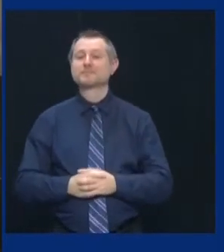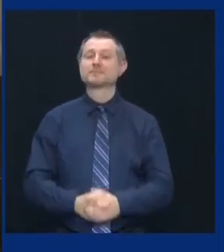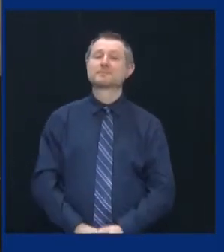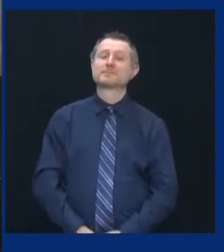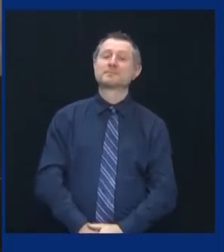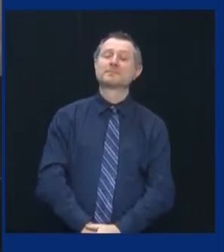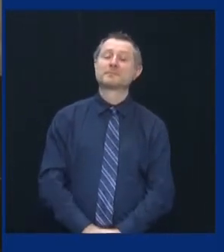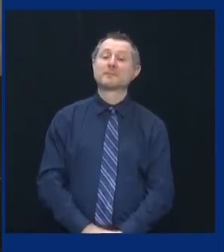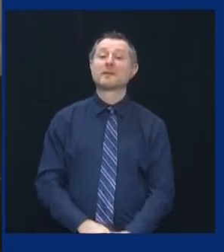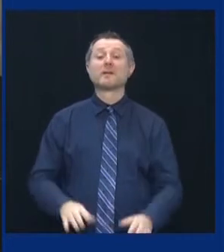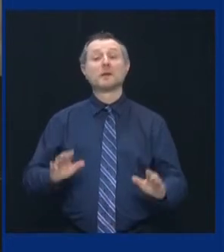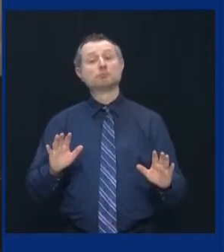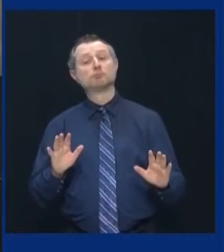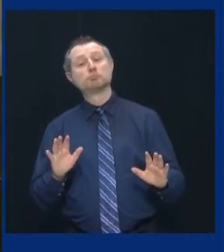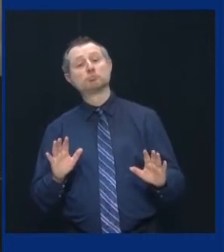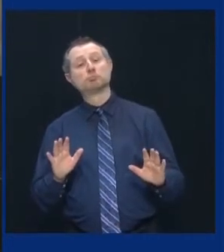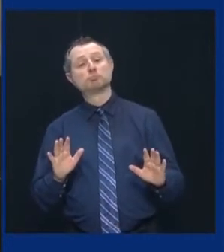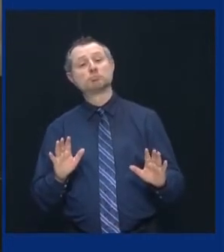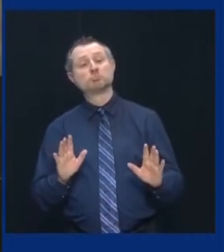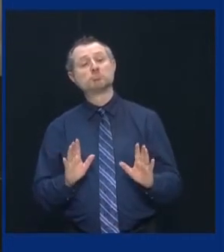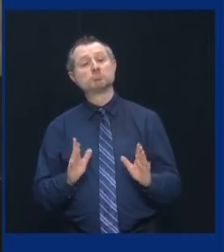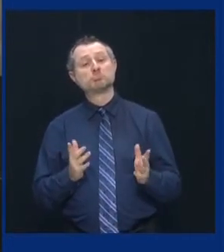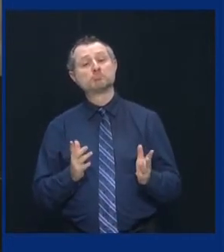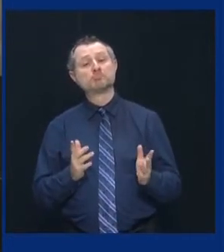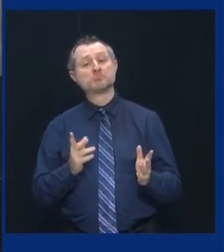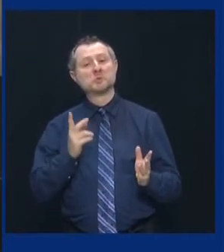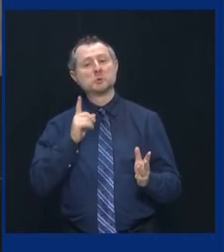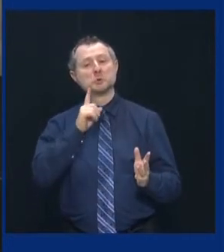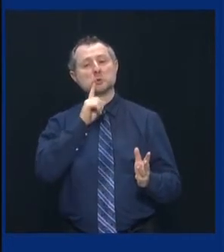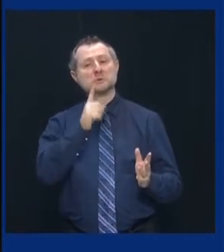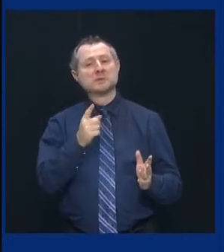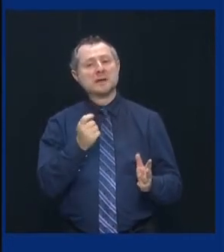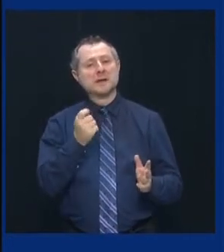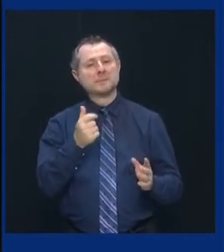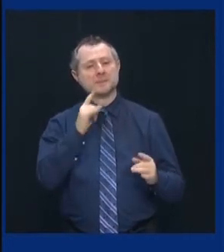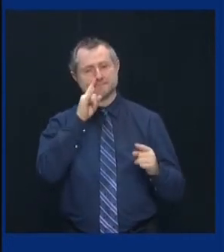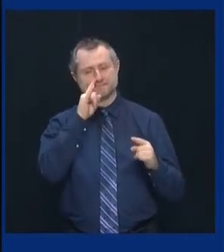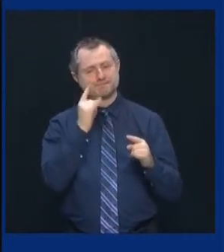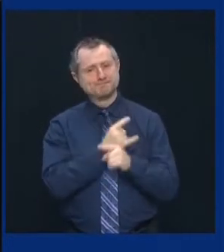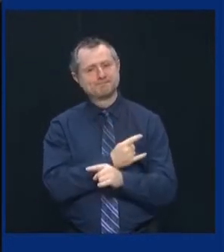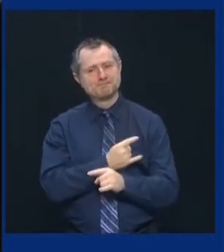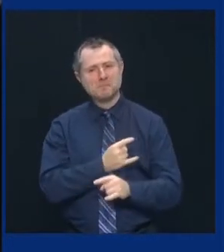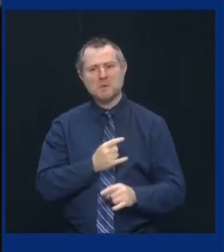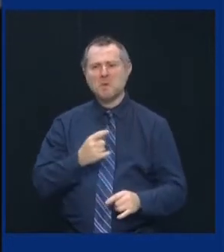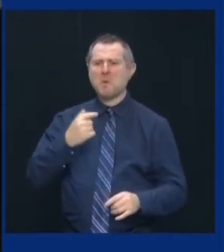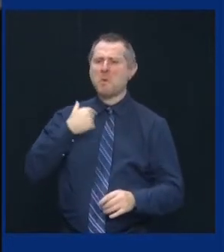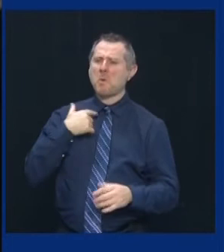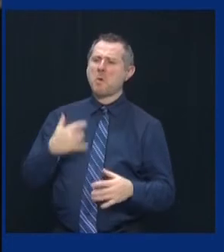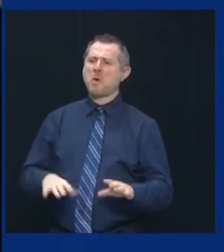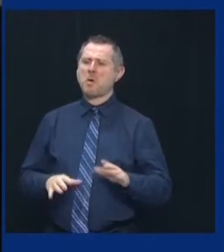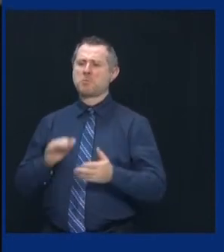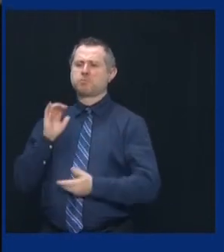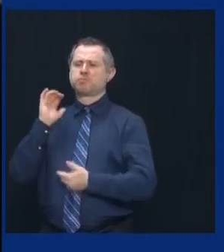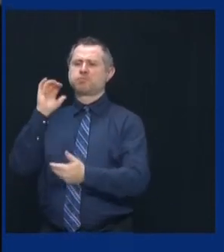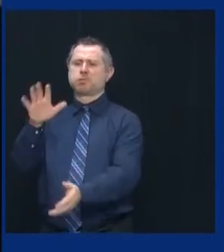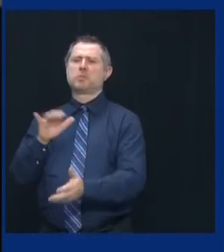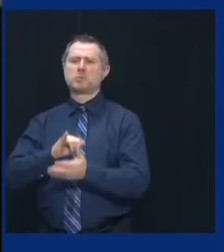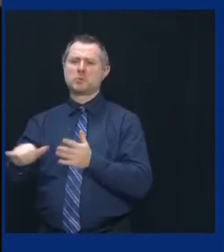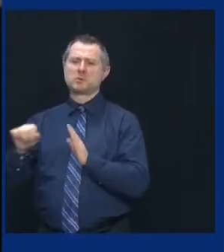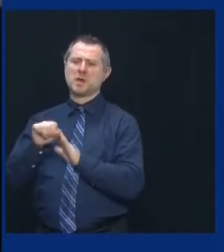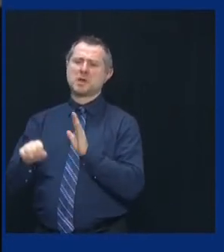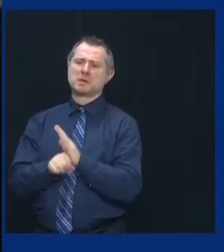You know, it's a cruel irony that they say, well, we're giving New York State